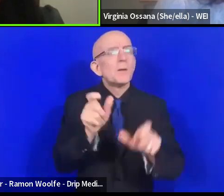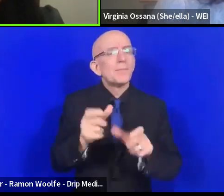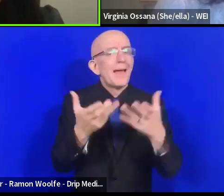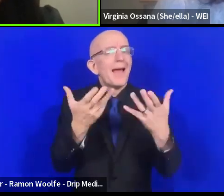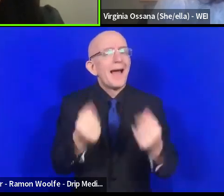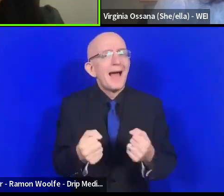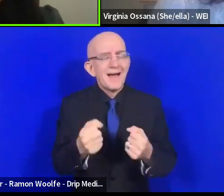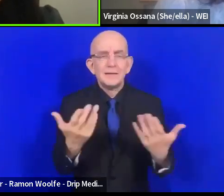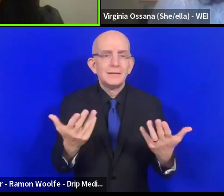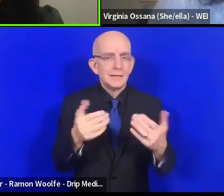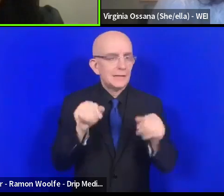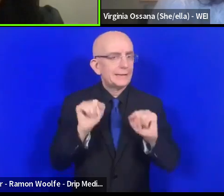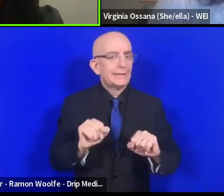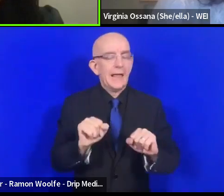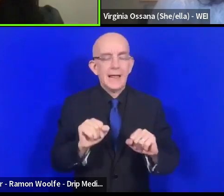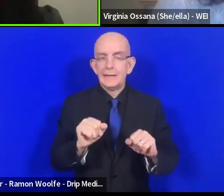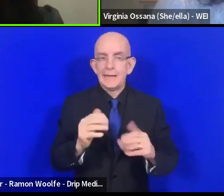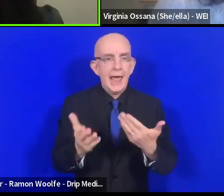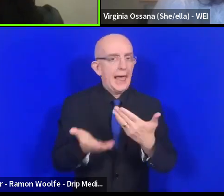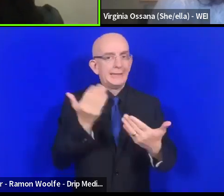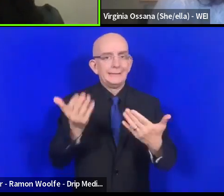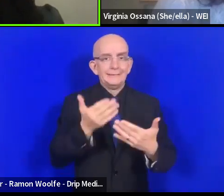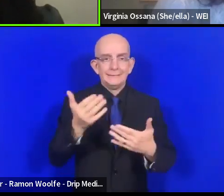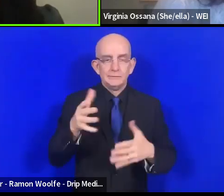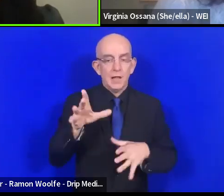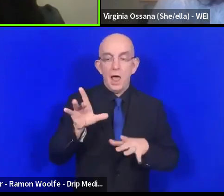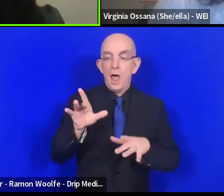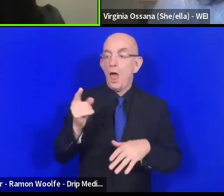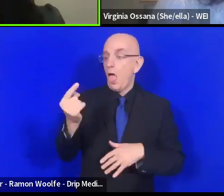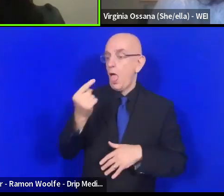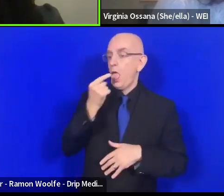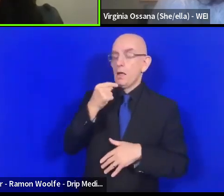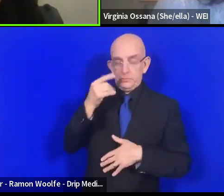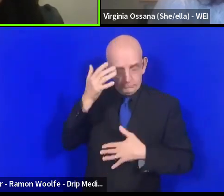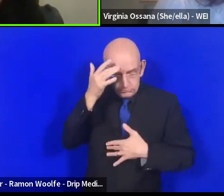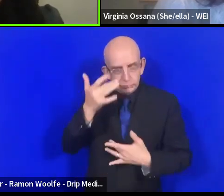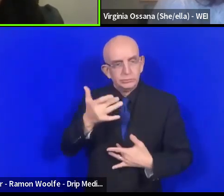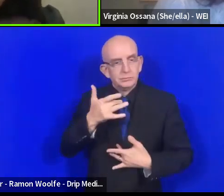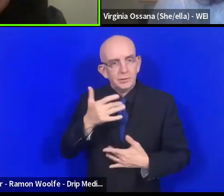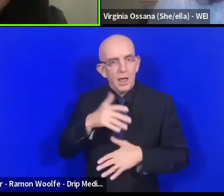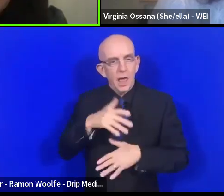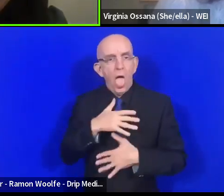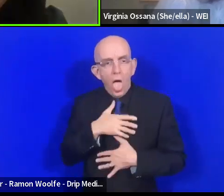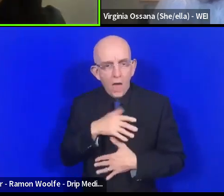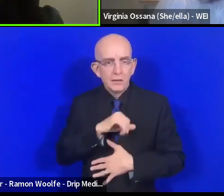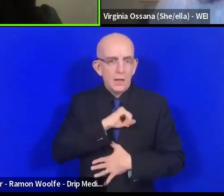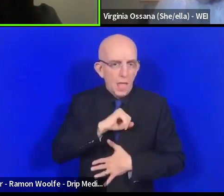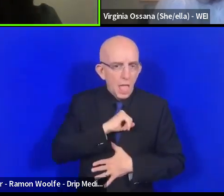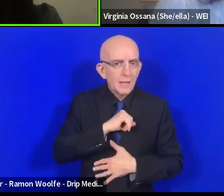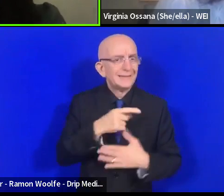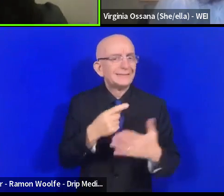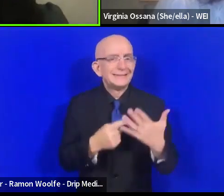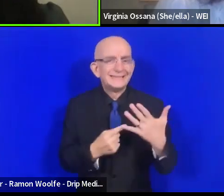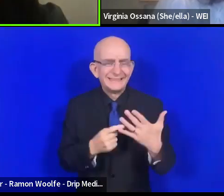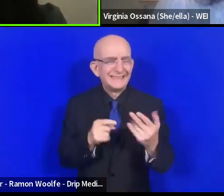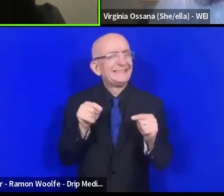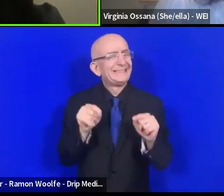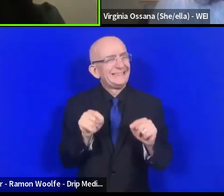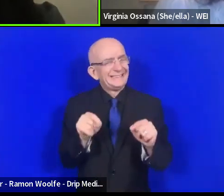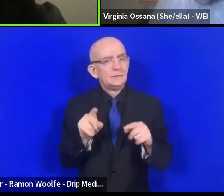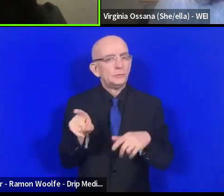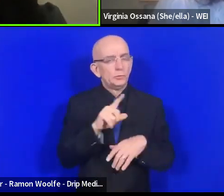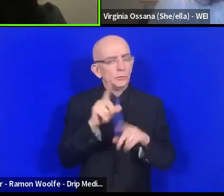to support them and be supportive in the community. And so I think thinking about that in the future is a lesson